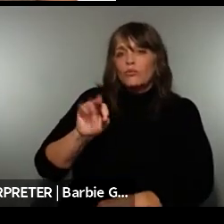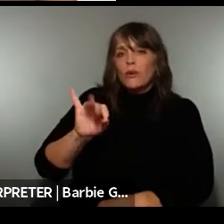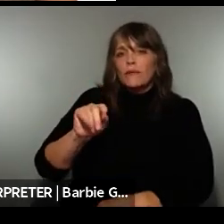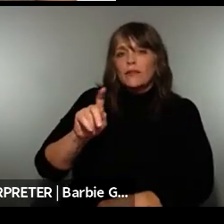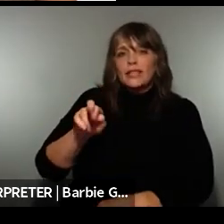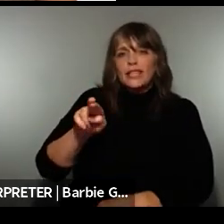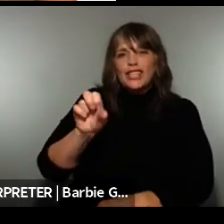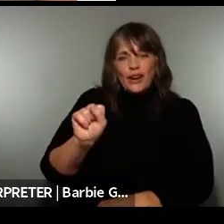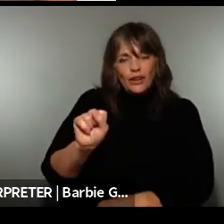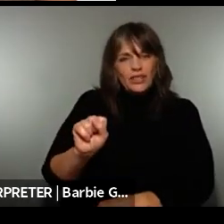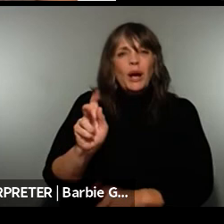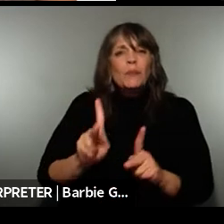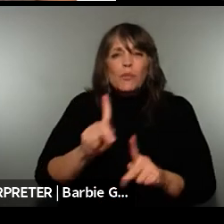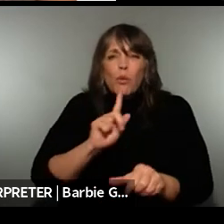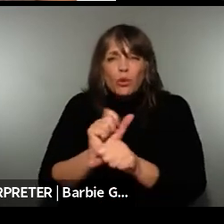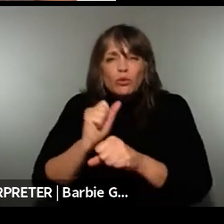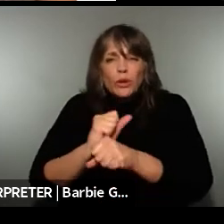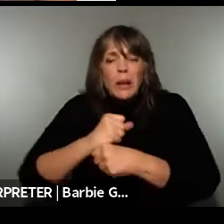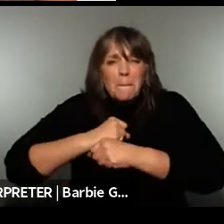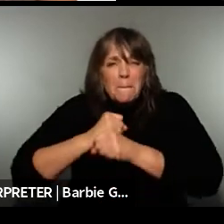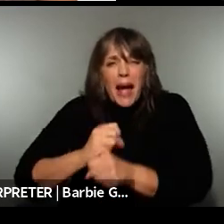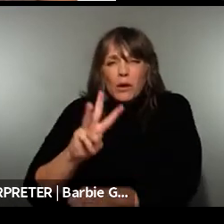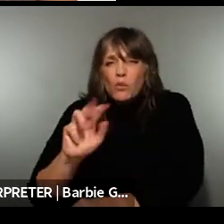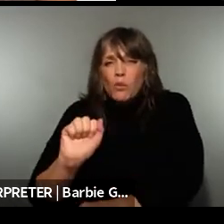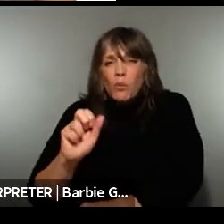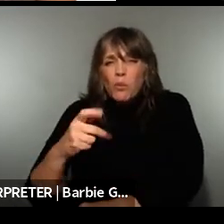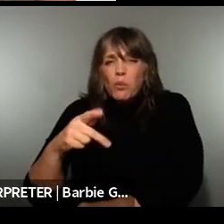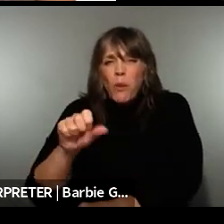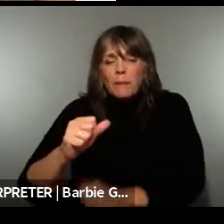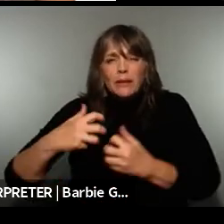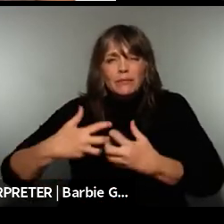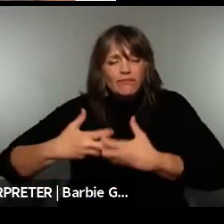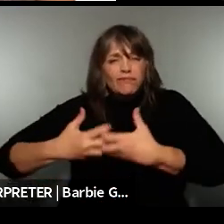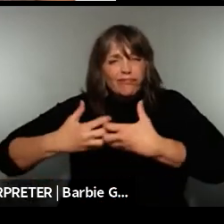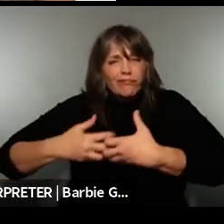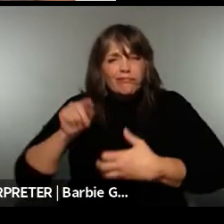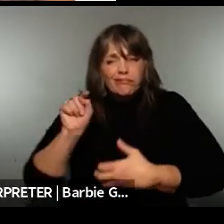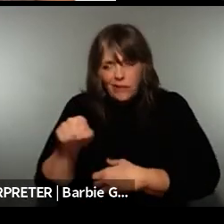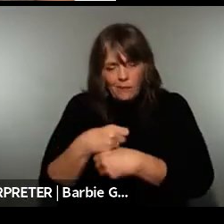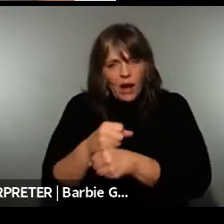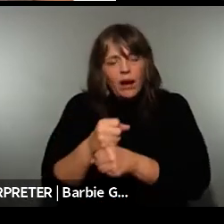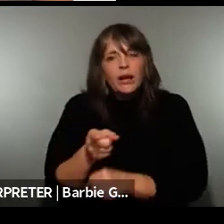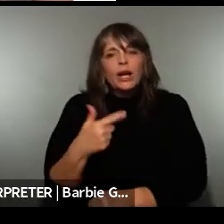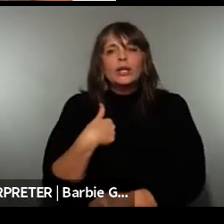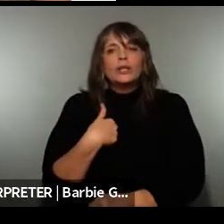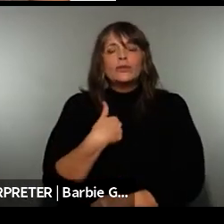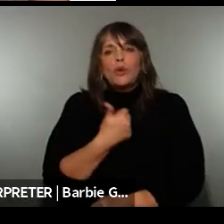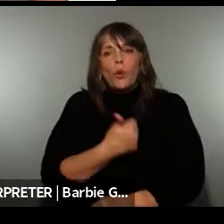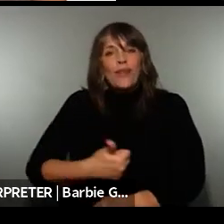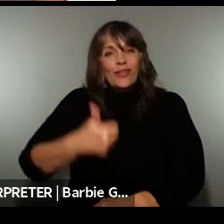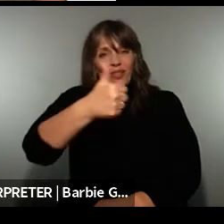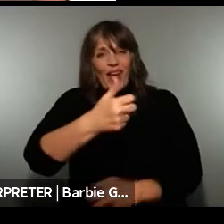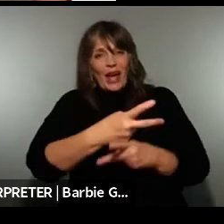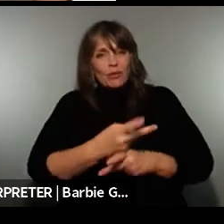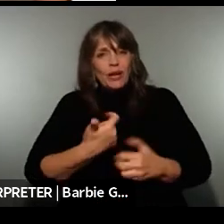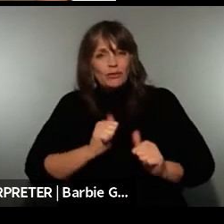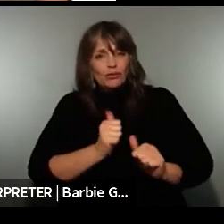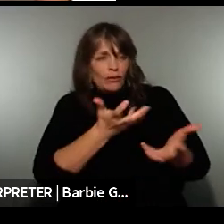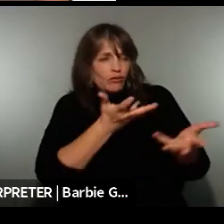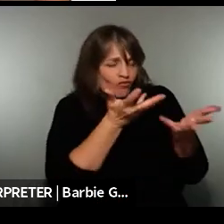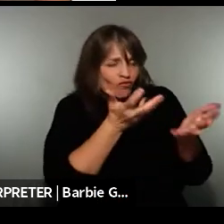manufacturers. And so I tried to have a conversation with the sort of head producers at the theater, and it did not